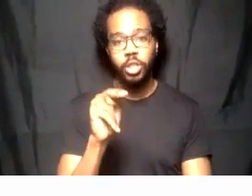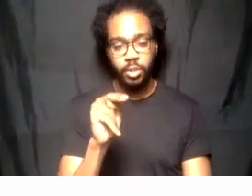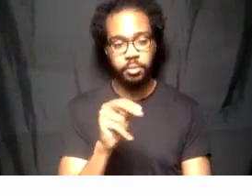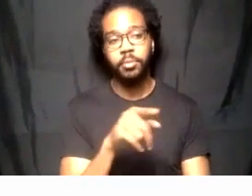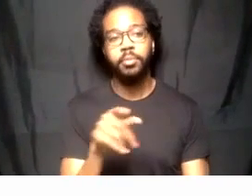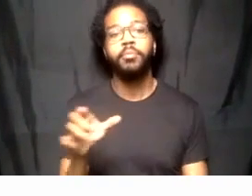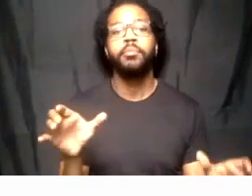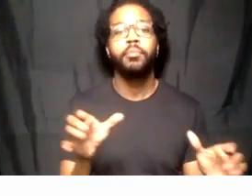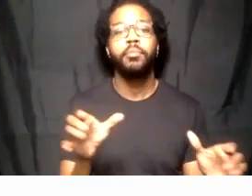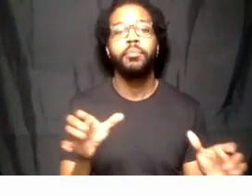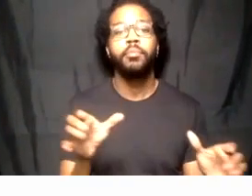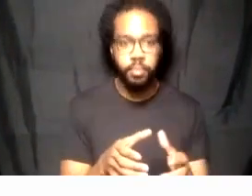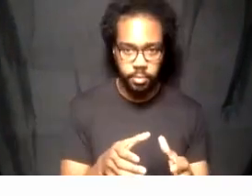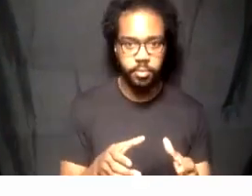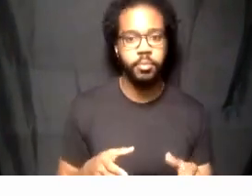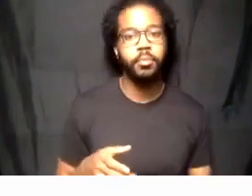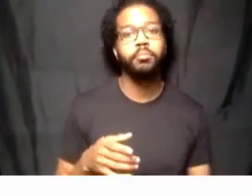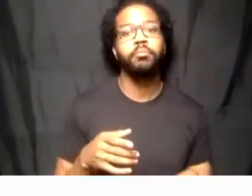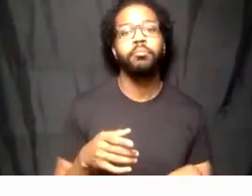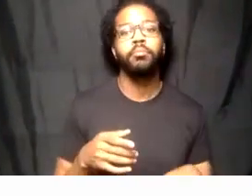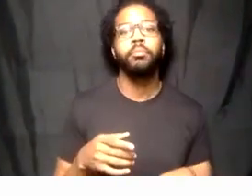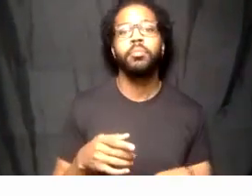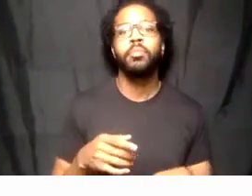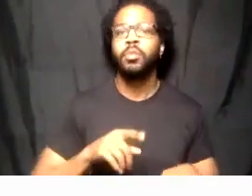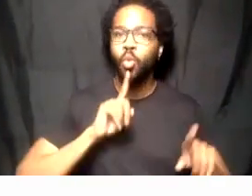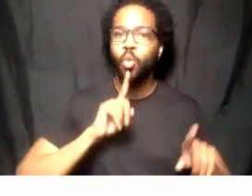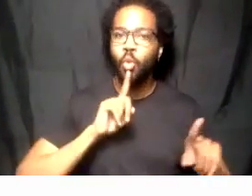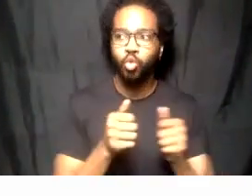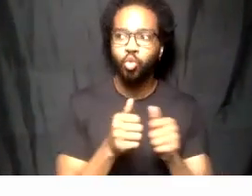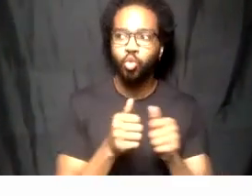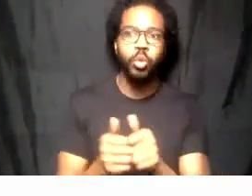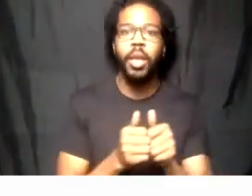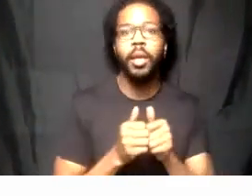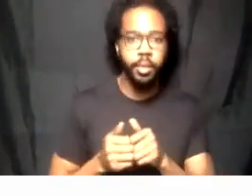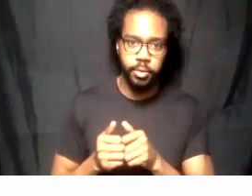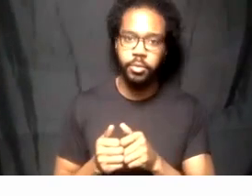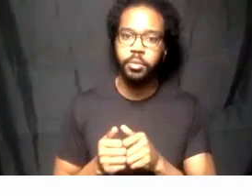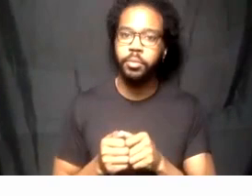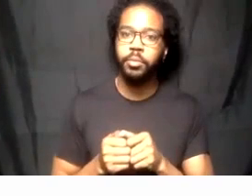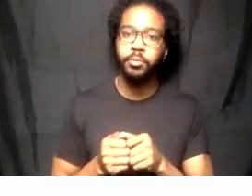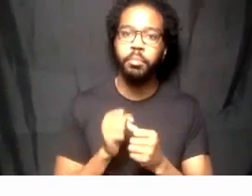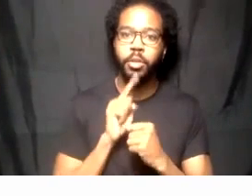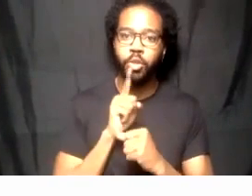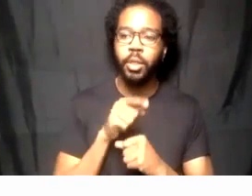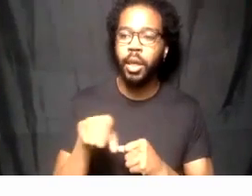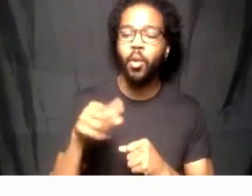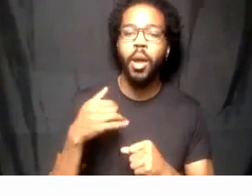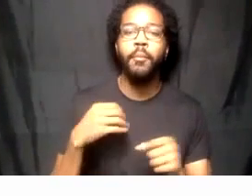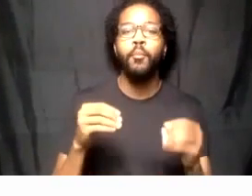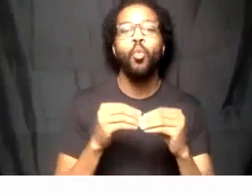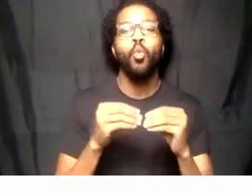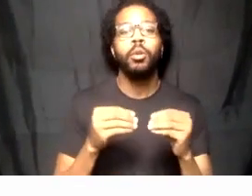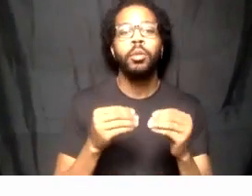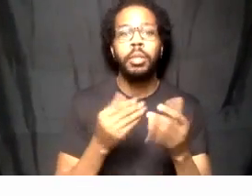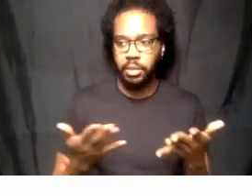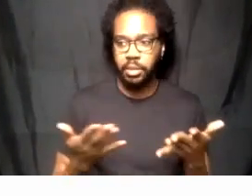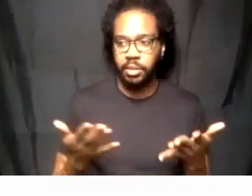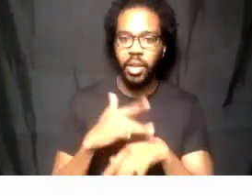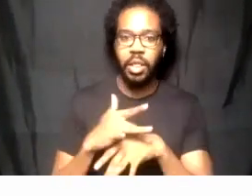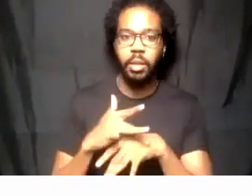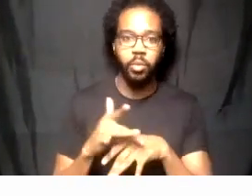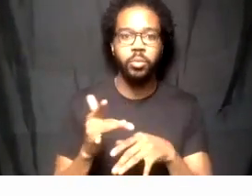together and did an order together so that they could have some more supplies available to them outside what